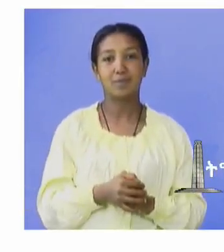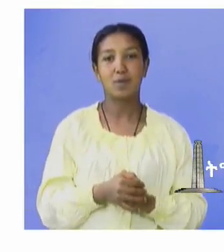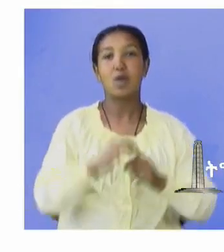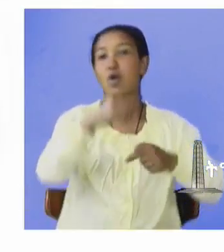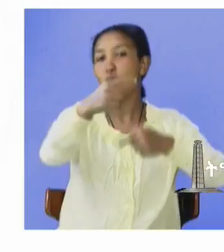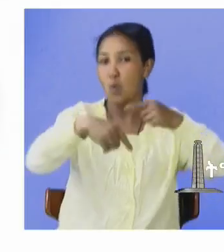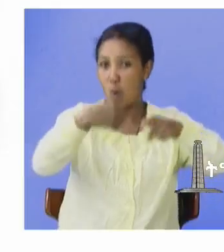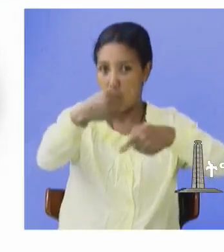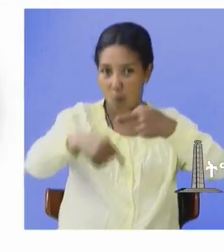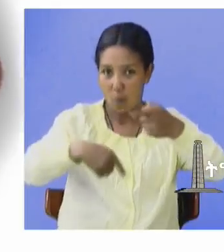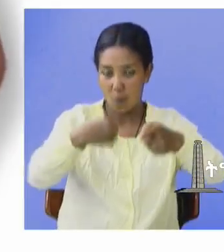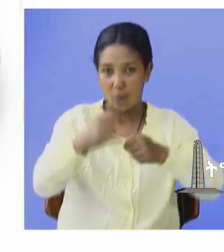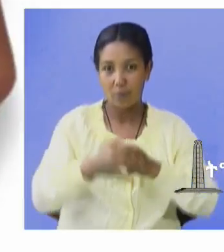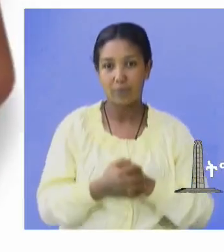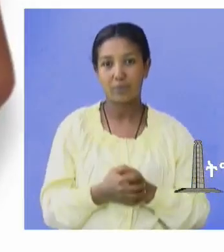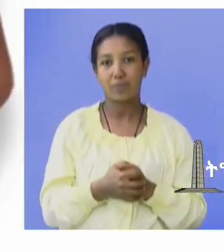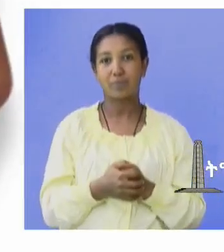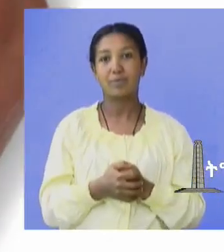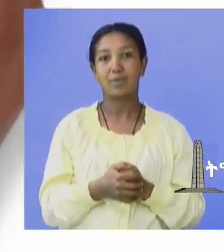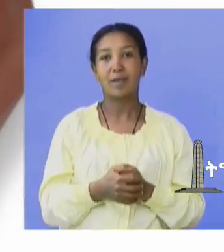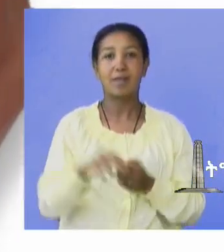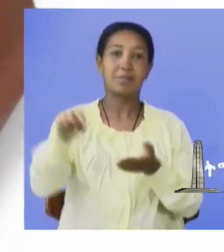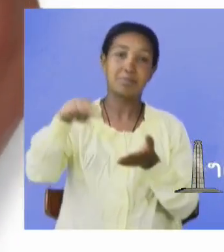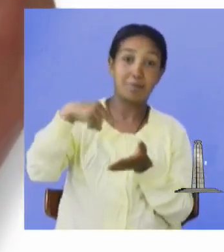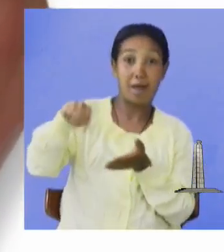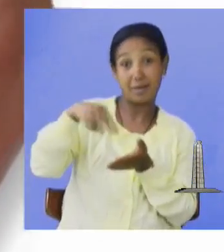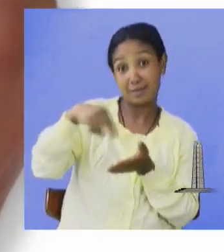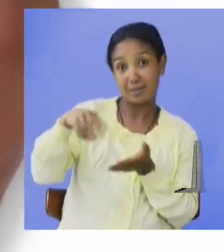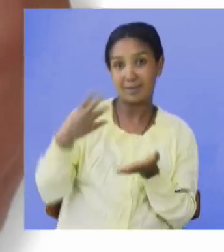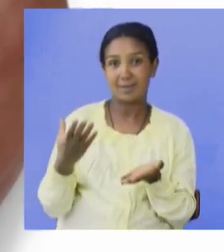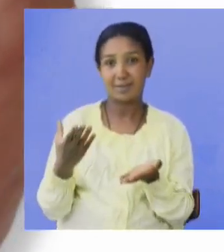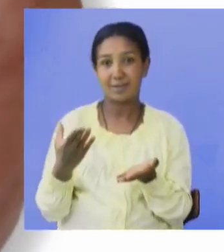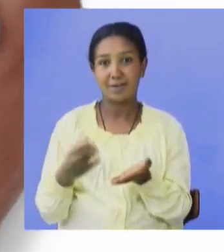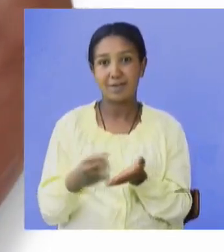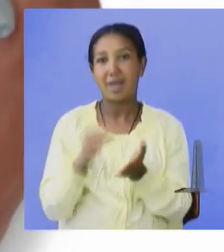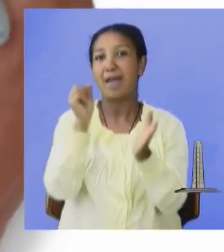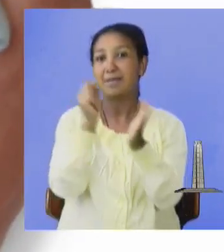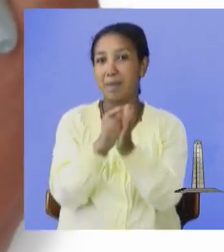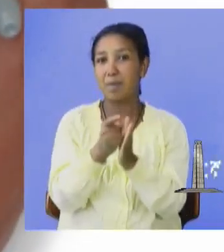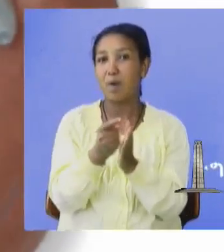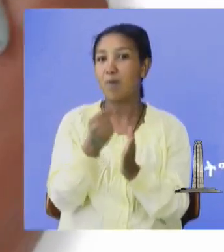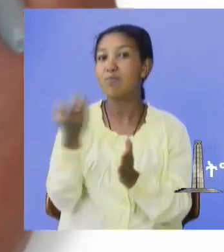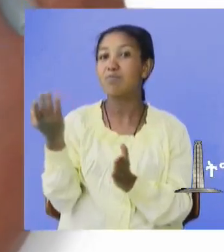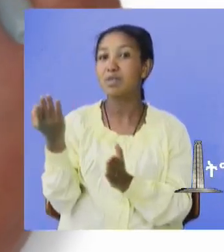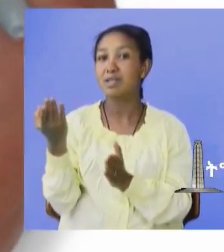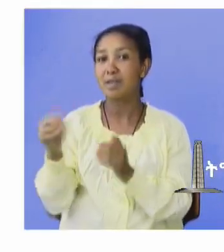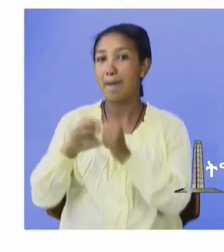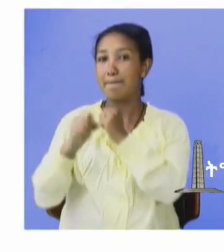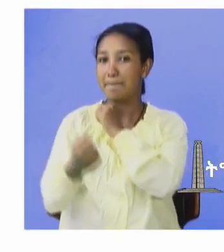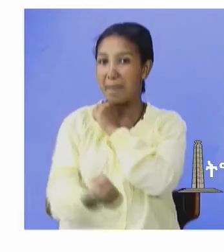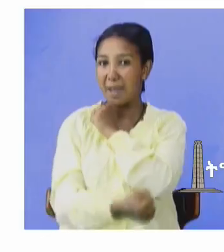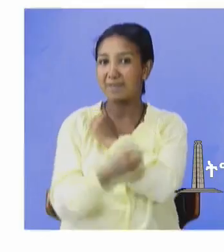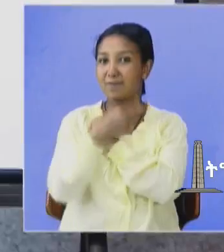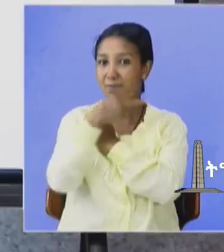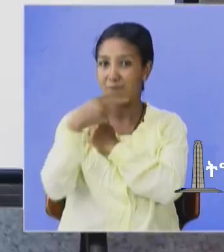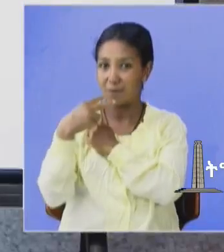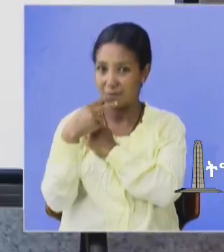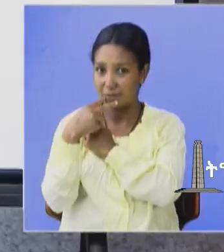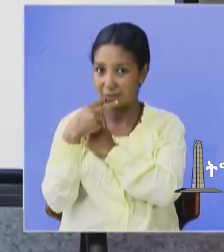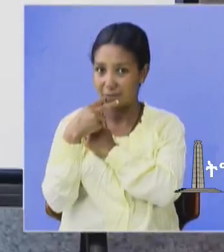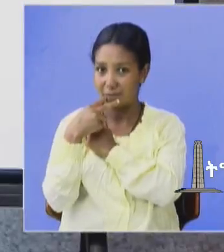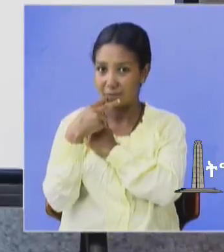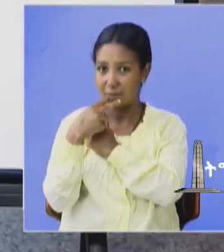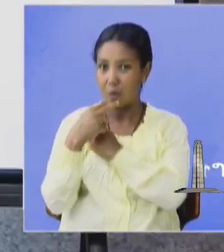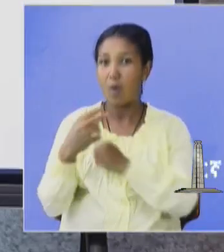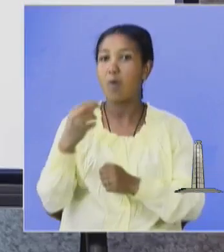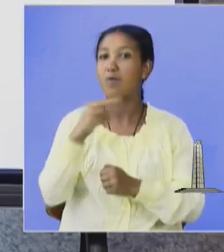go, and dance. We can take as example this. So when we come to